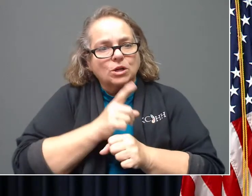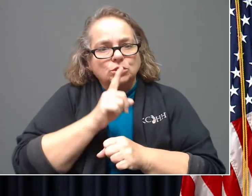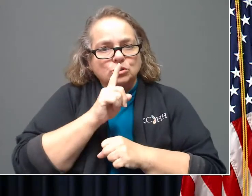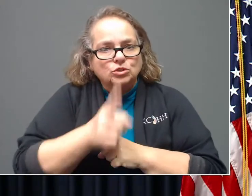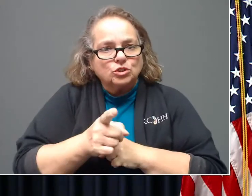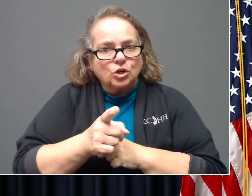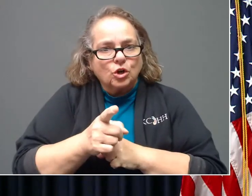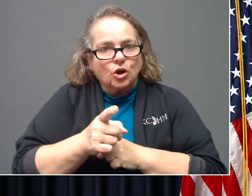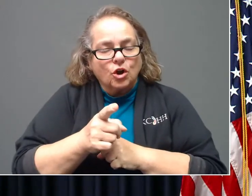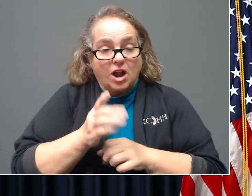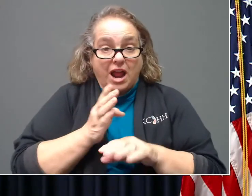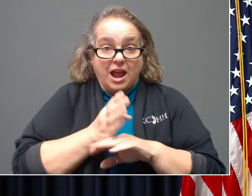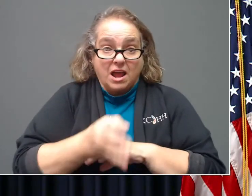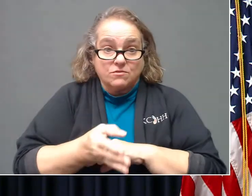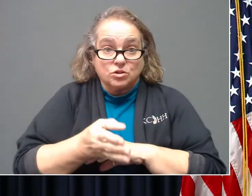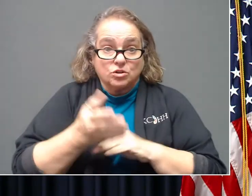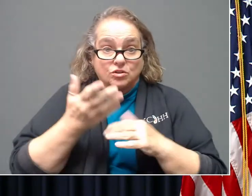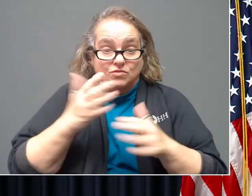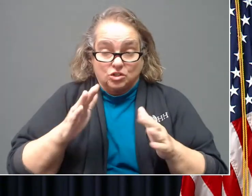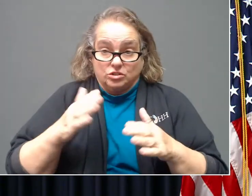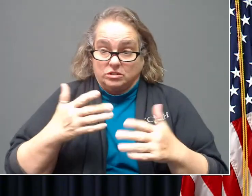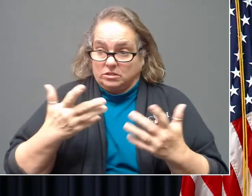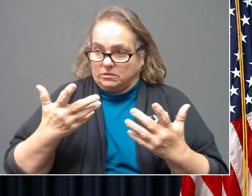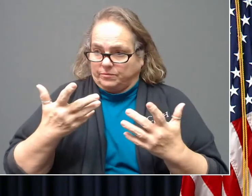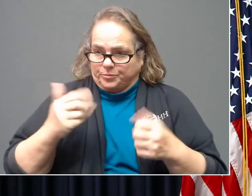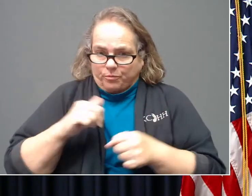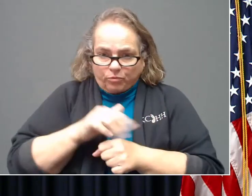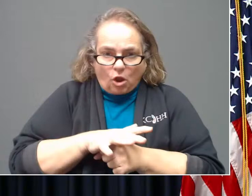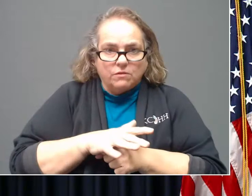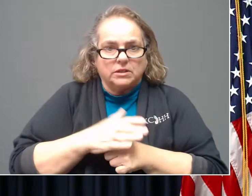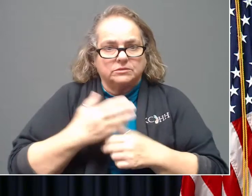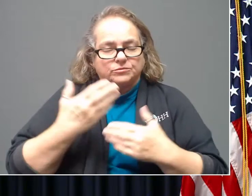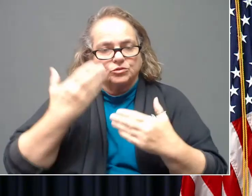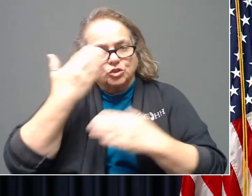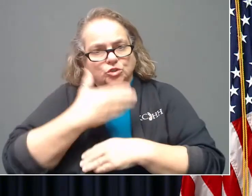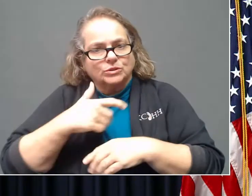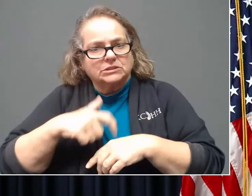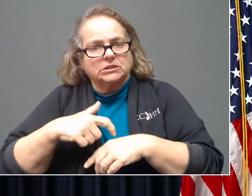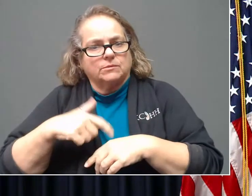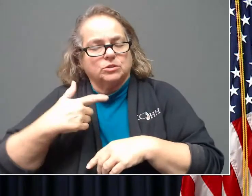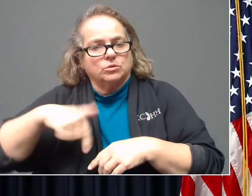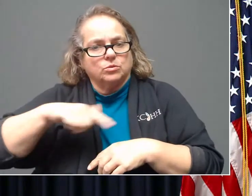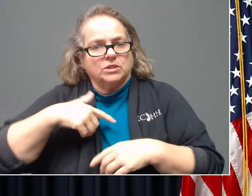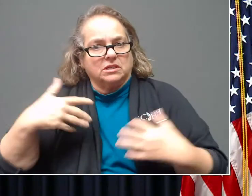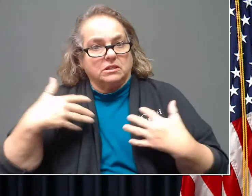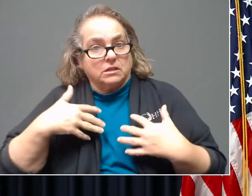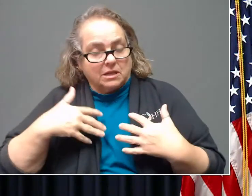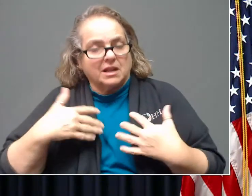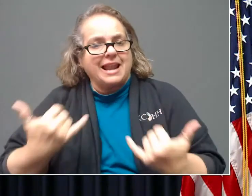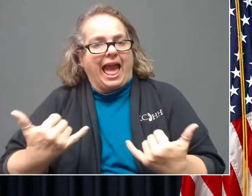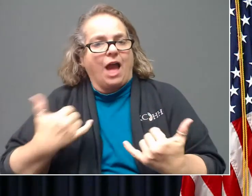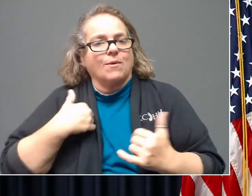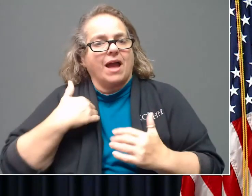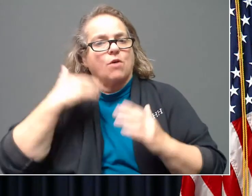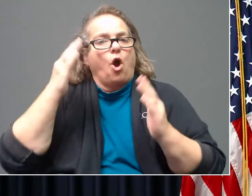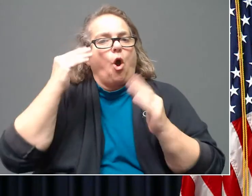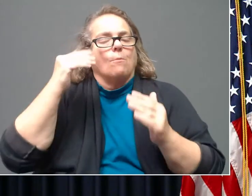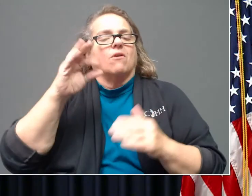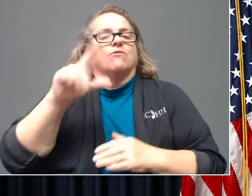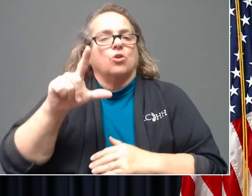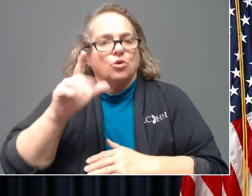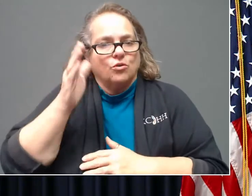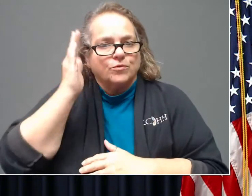after going through some of the darkest times, we can create a hopeful future where we can